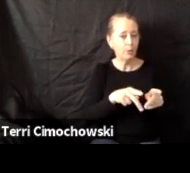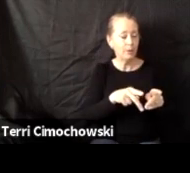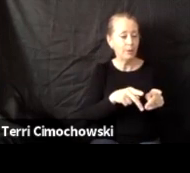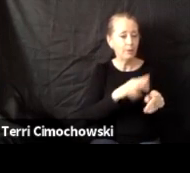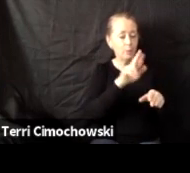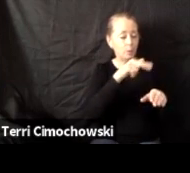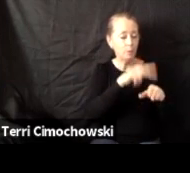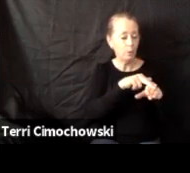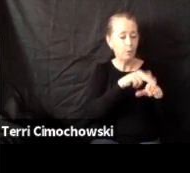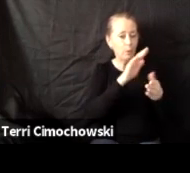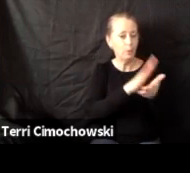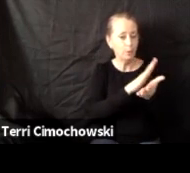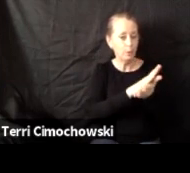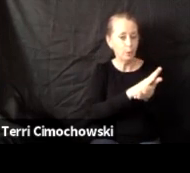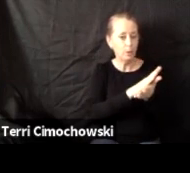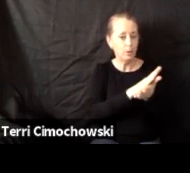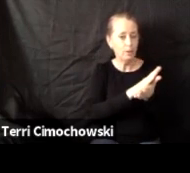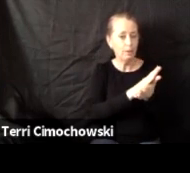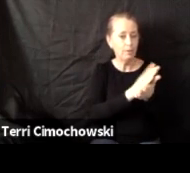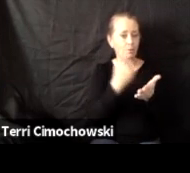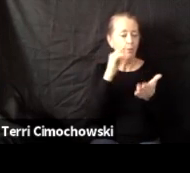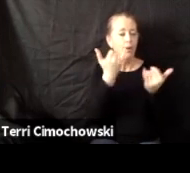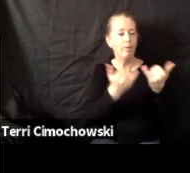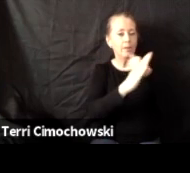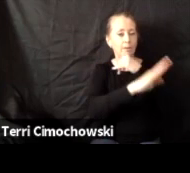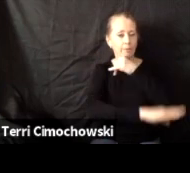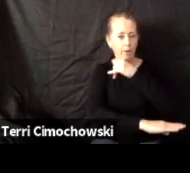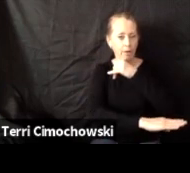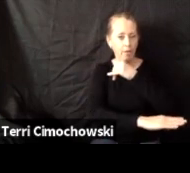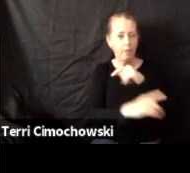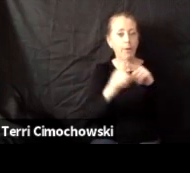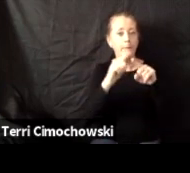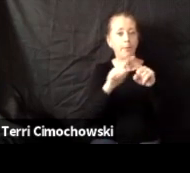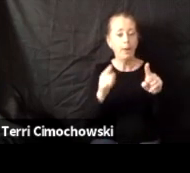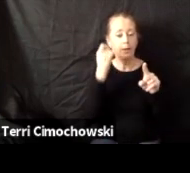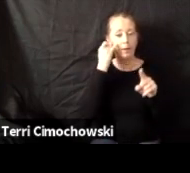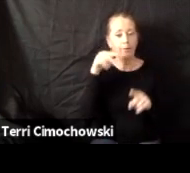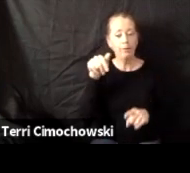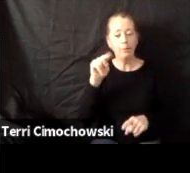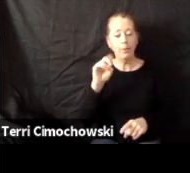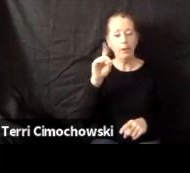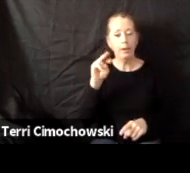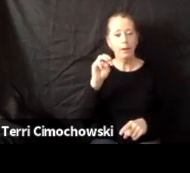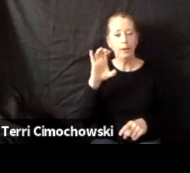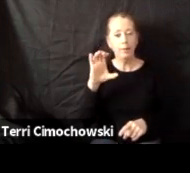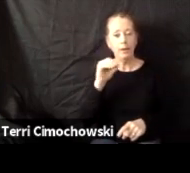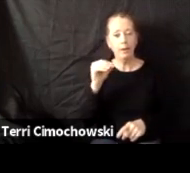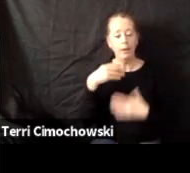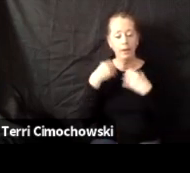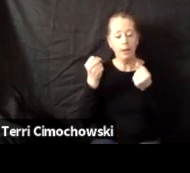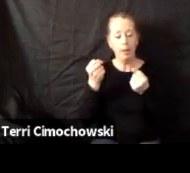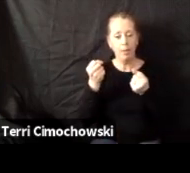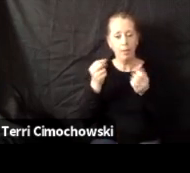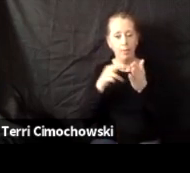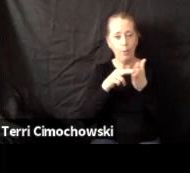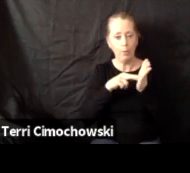we do in a normal school year. But if the pandemic and health protocols determine